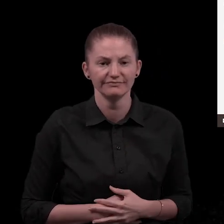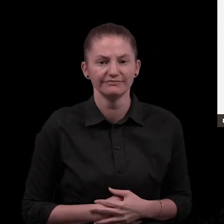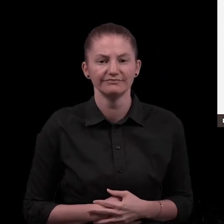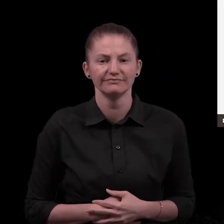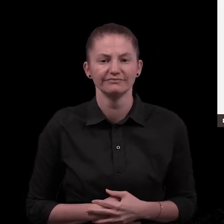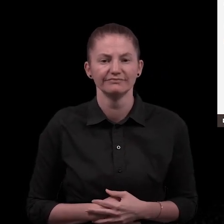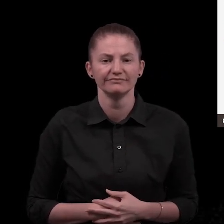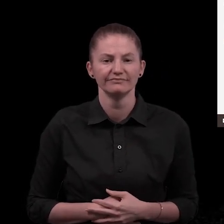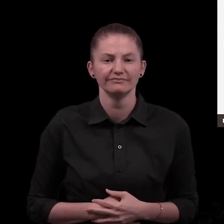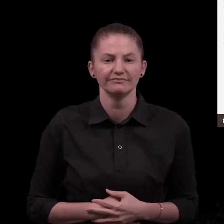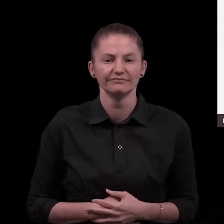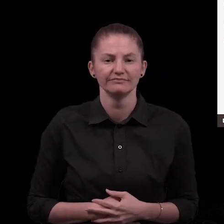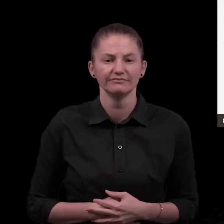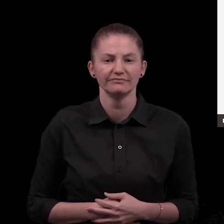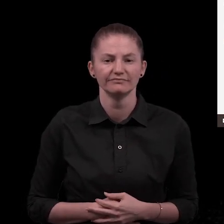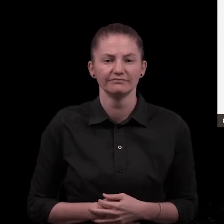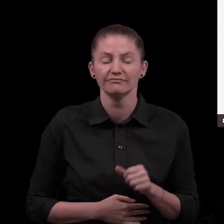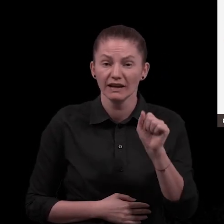next.